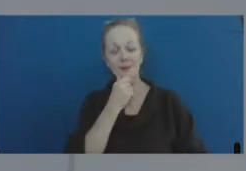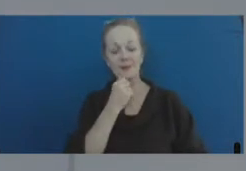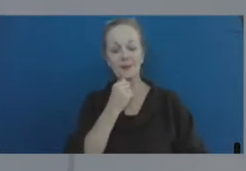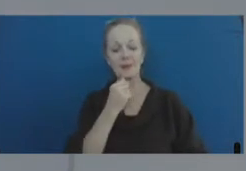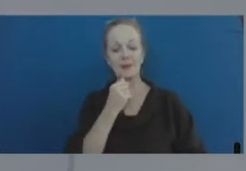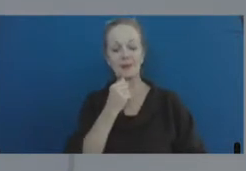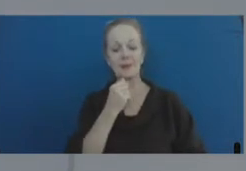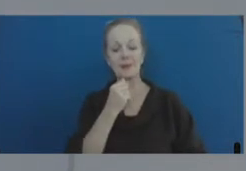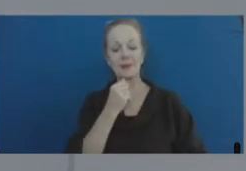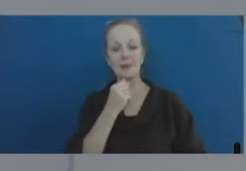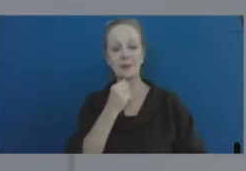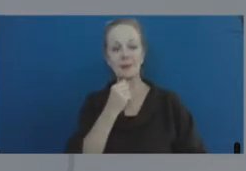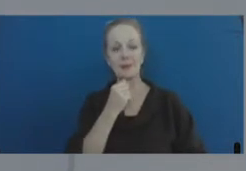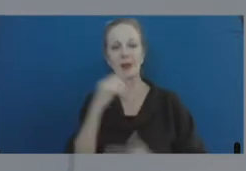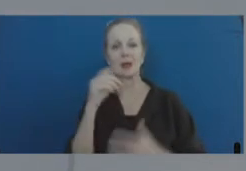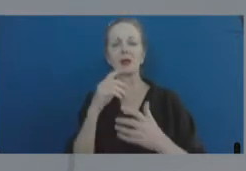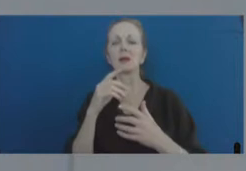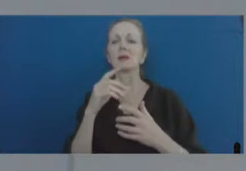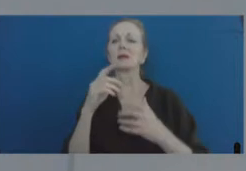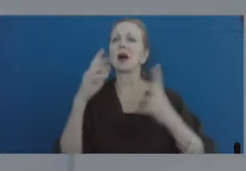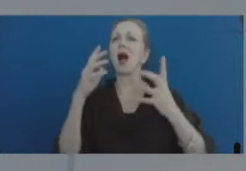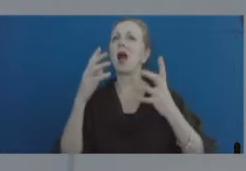There's a lot that we need to